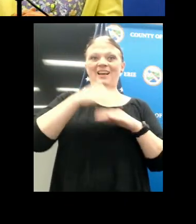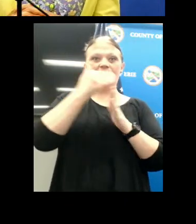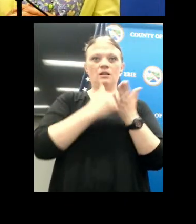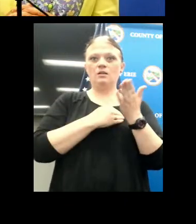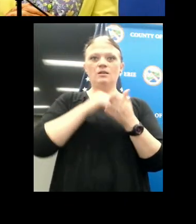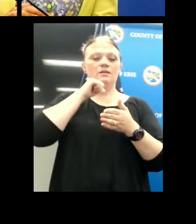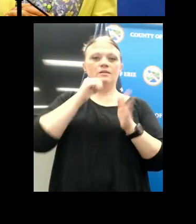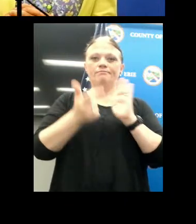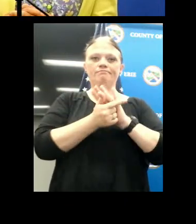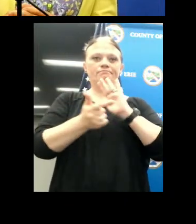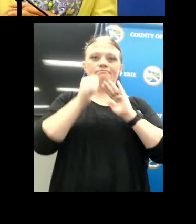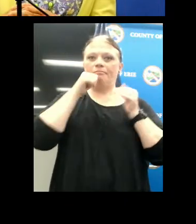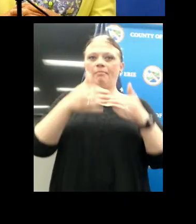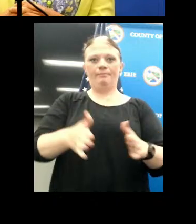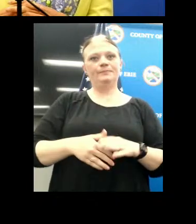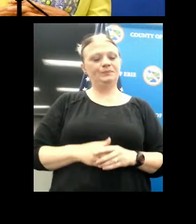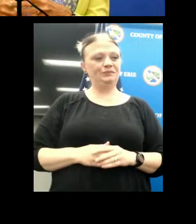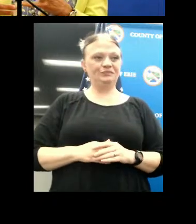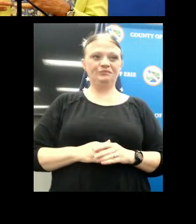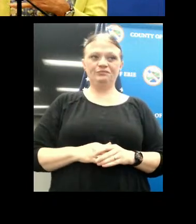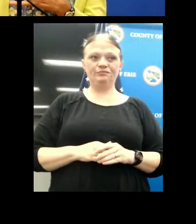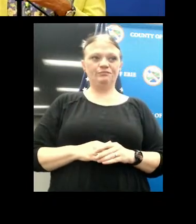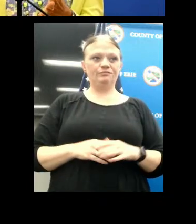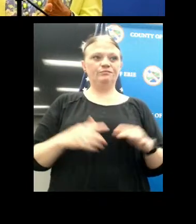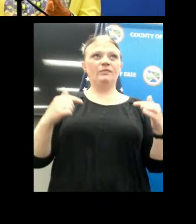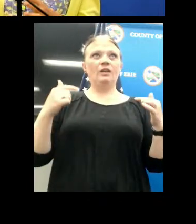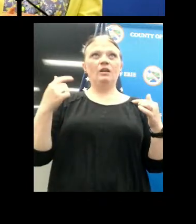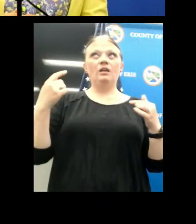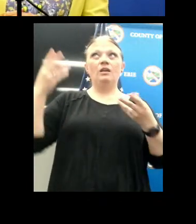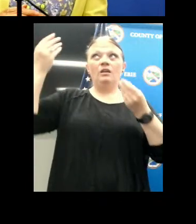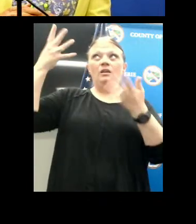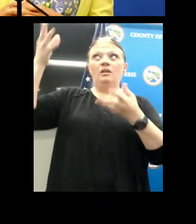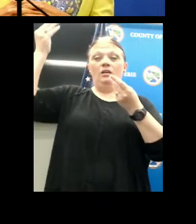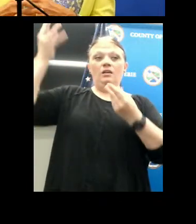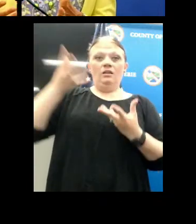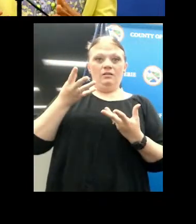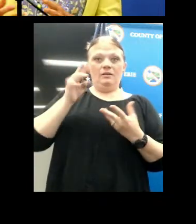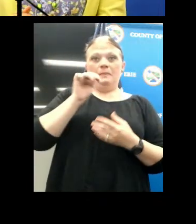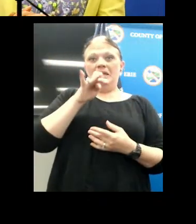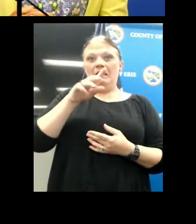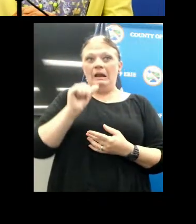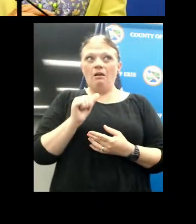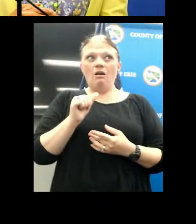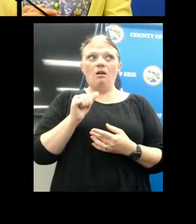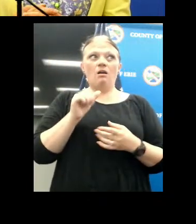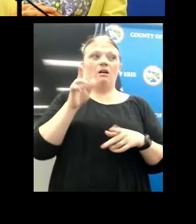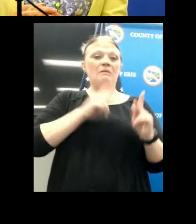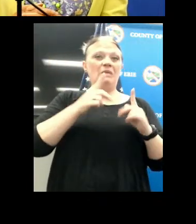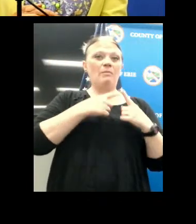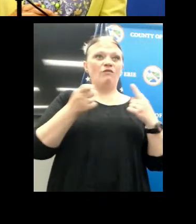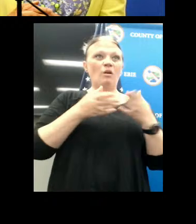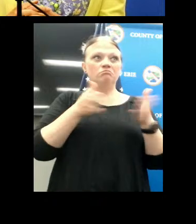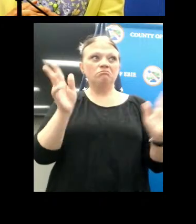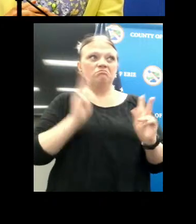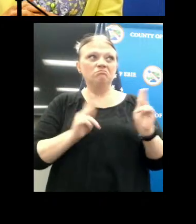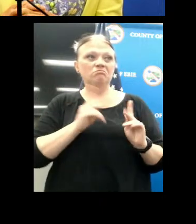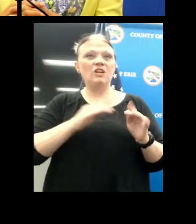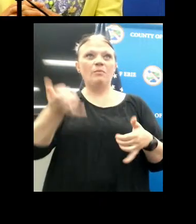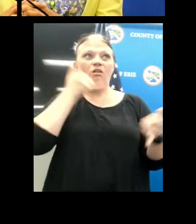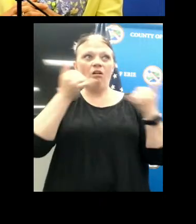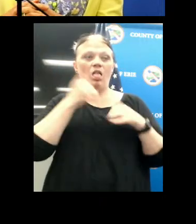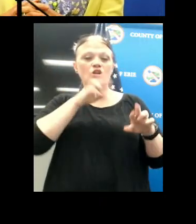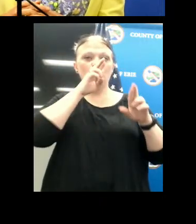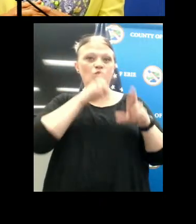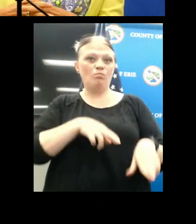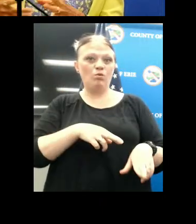permissible by New York State. So we've been told by the media and people from the public have been calling us